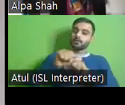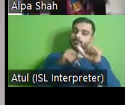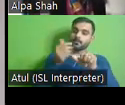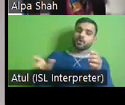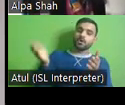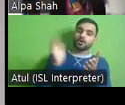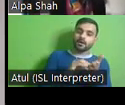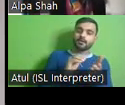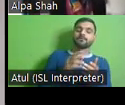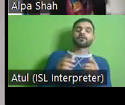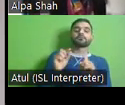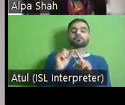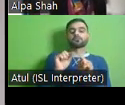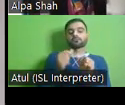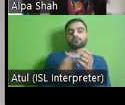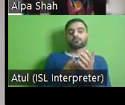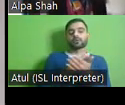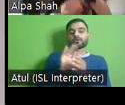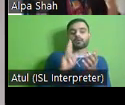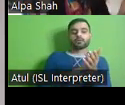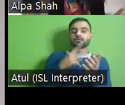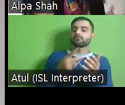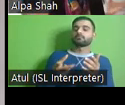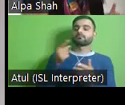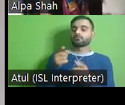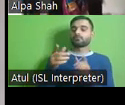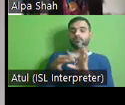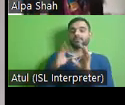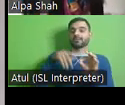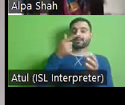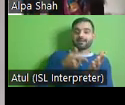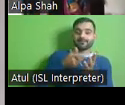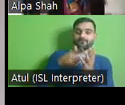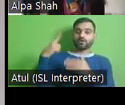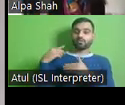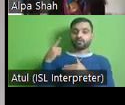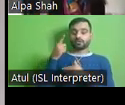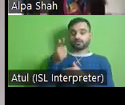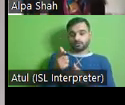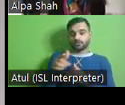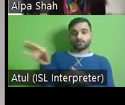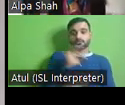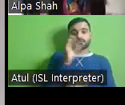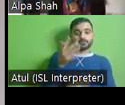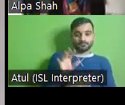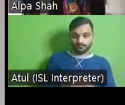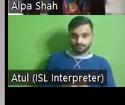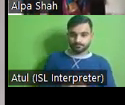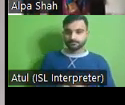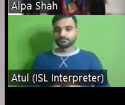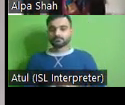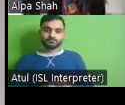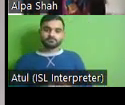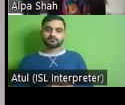again for the Pahinbara. And this is how the next village leader is selected. And